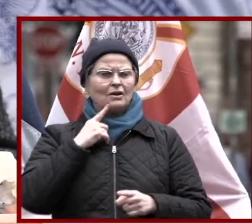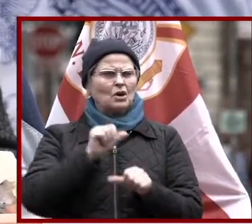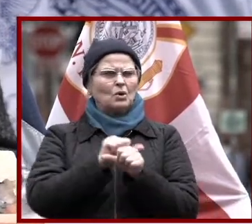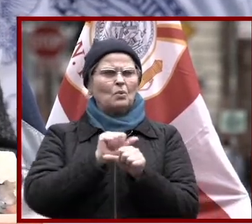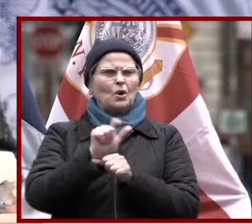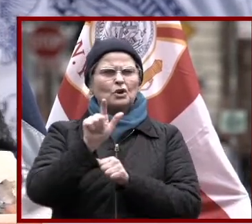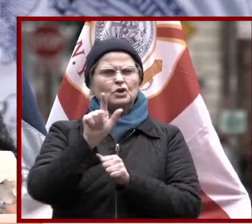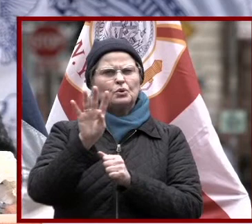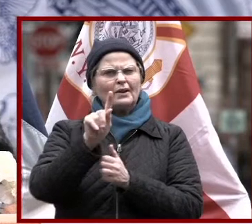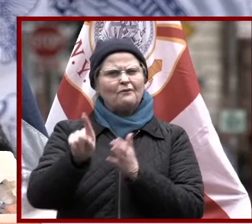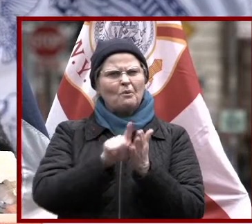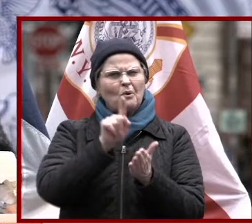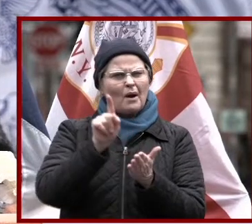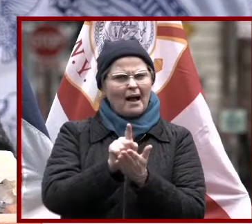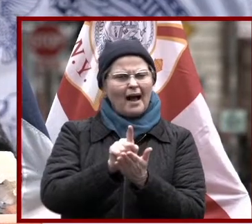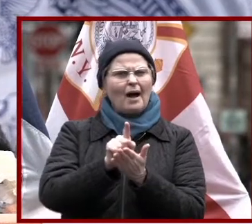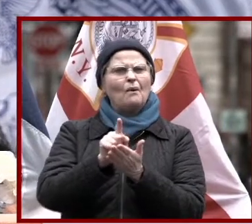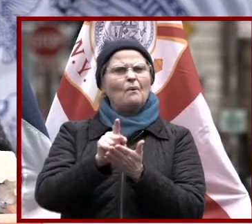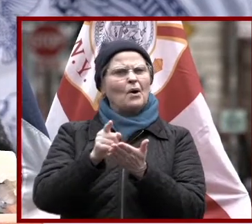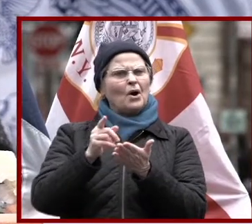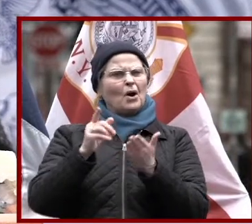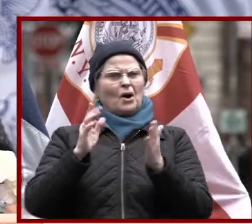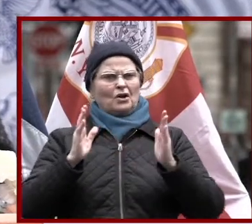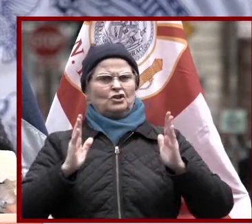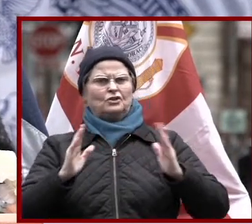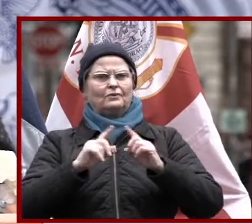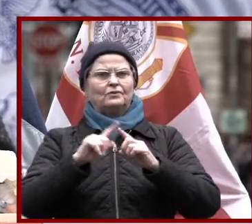24-hour shifts for 13 hours of pay.